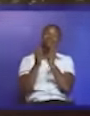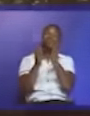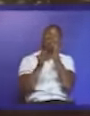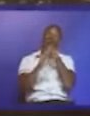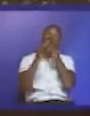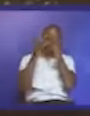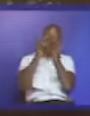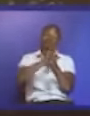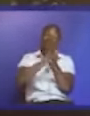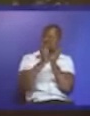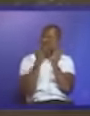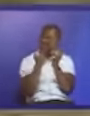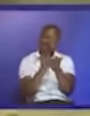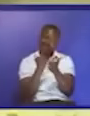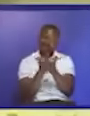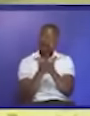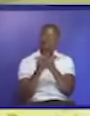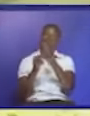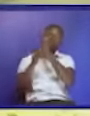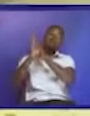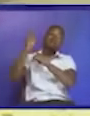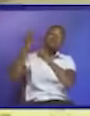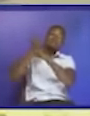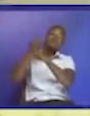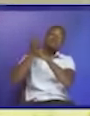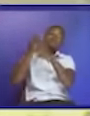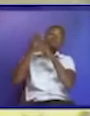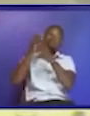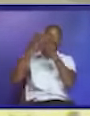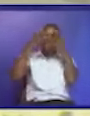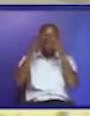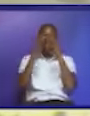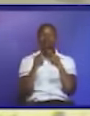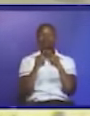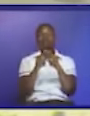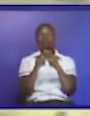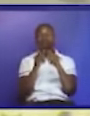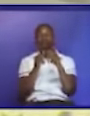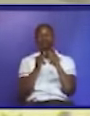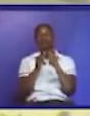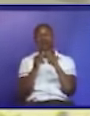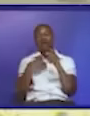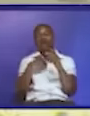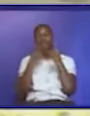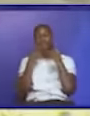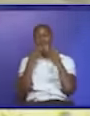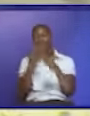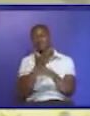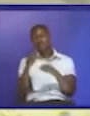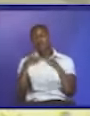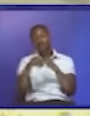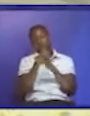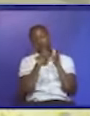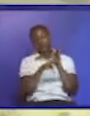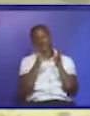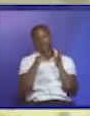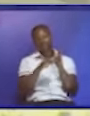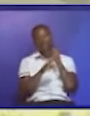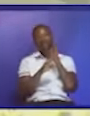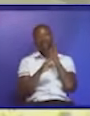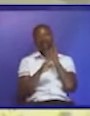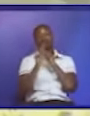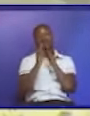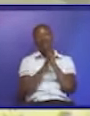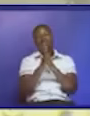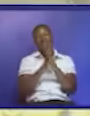no guarantee that just because God wants it to happen, it will happen. There are many instances in the Bible where the will of God